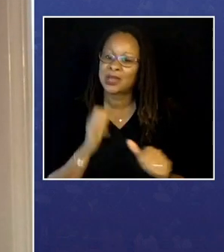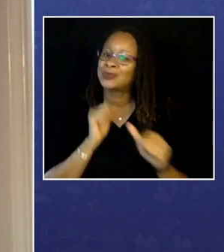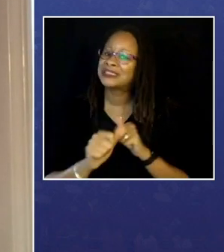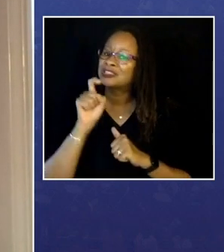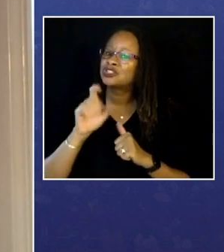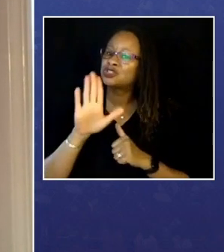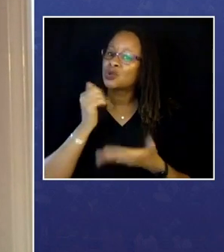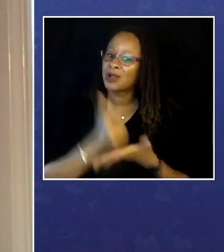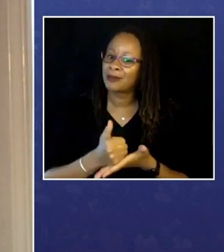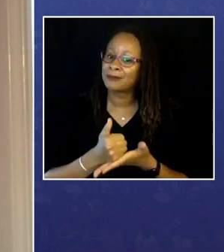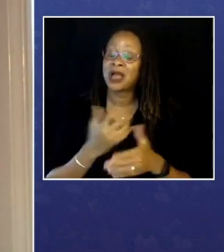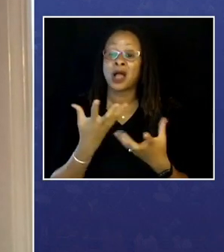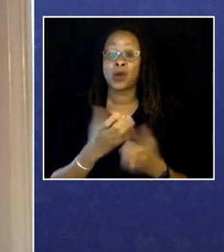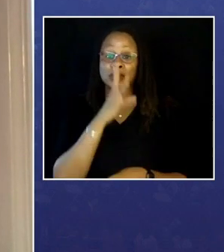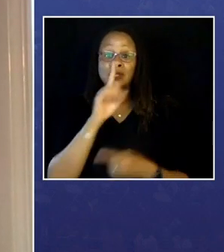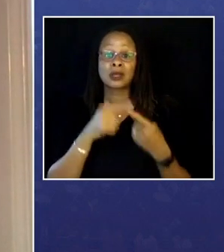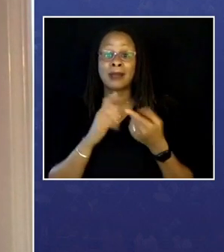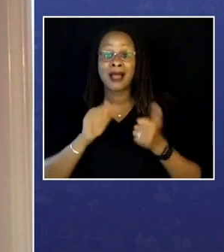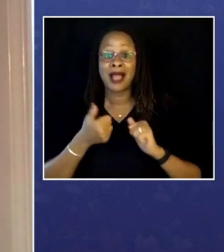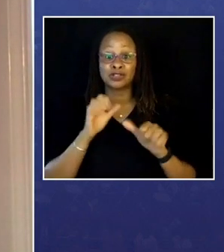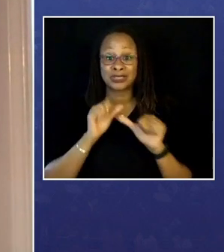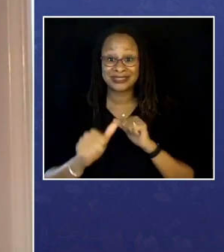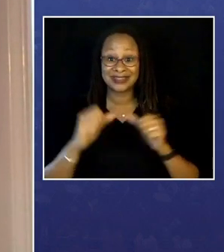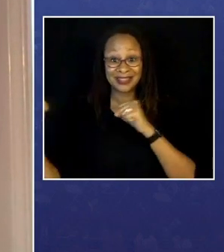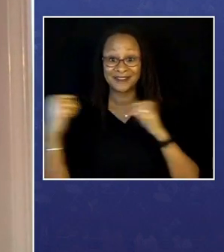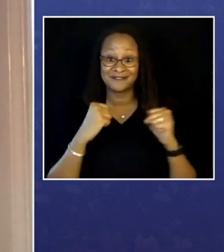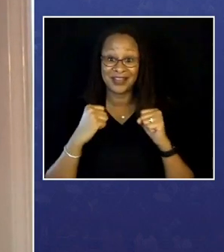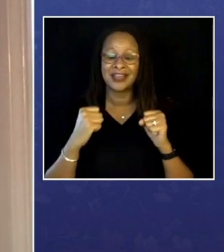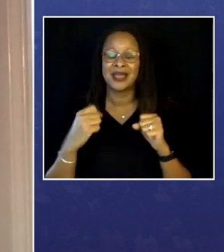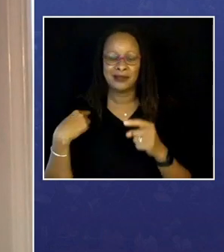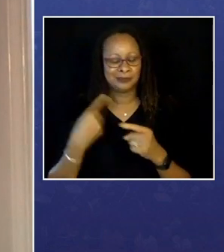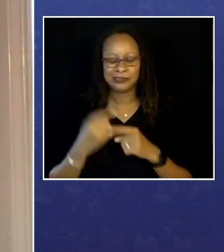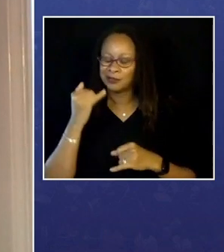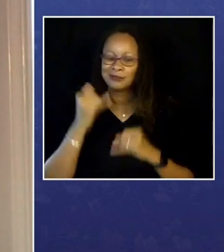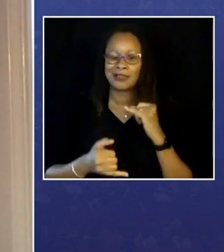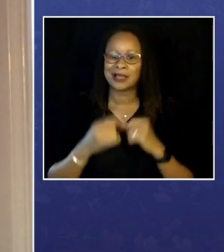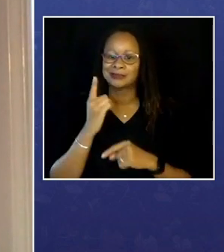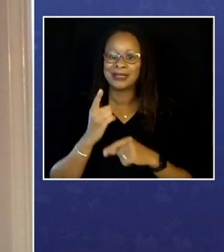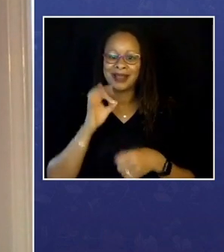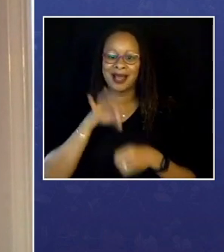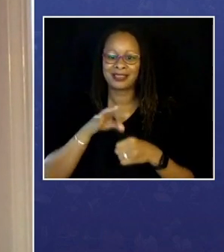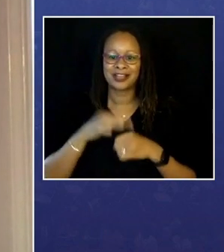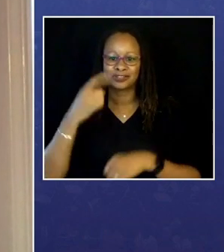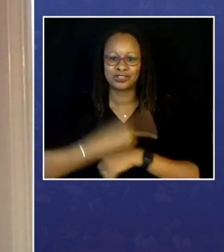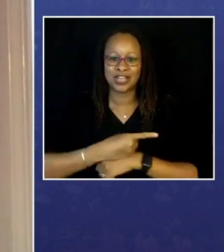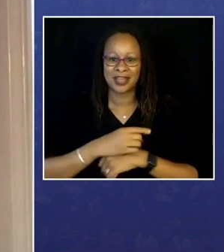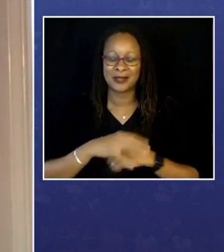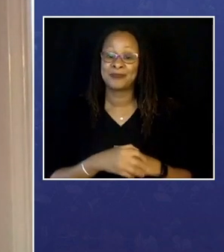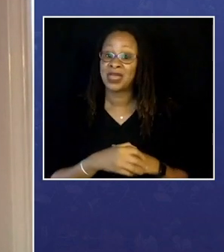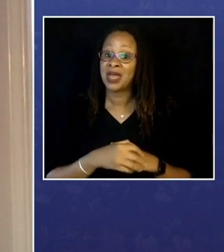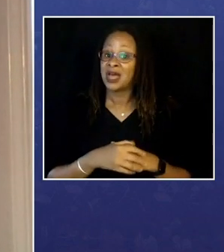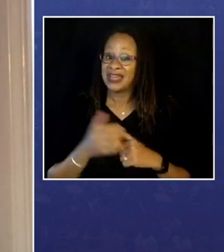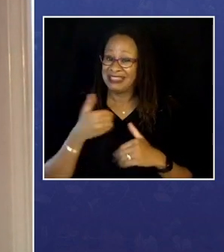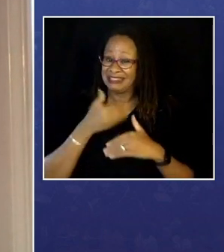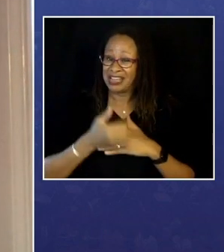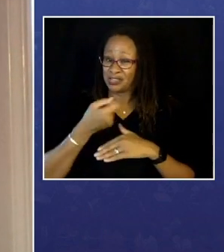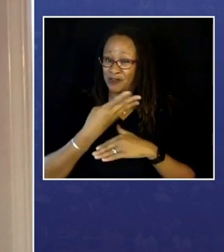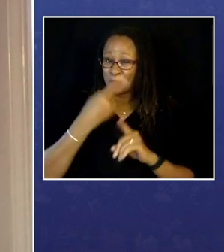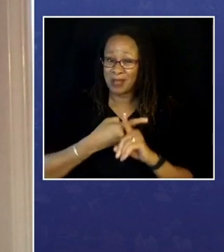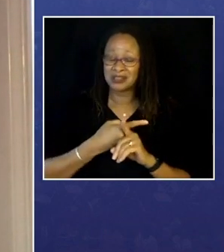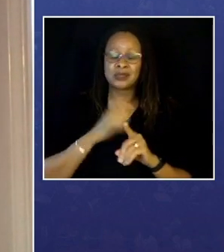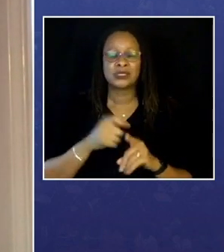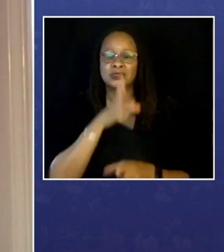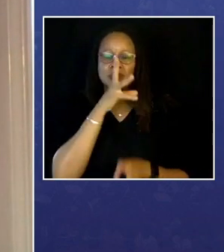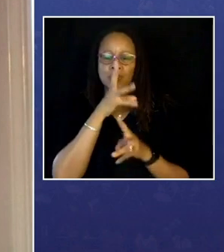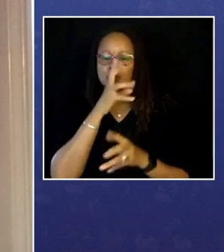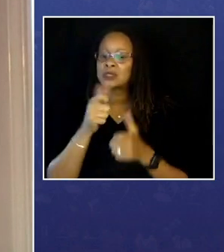still need your help. So I want to talk about how you can stay in this fight right up until Election Day. Over these final months, we need to talk to as